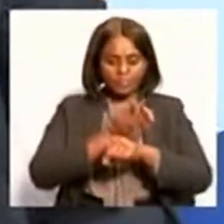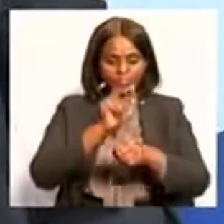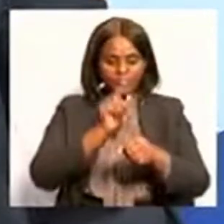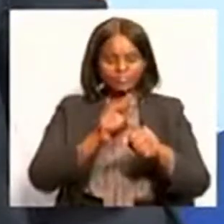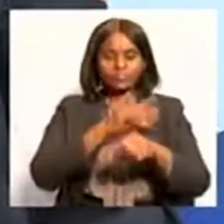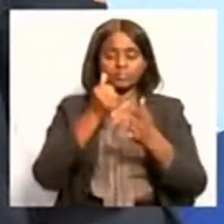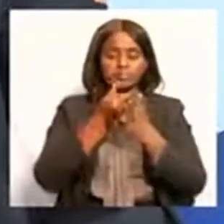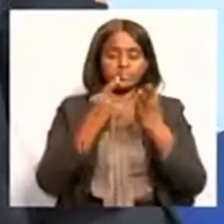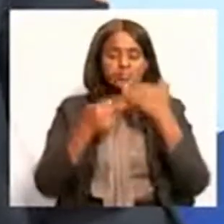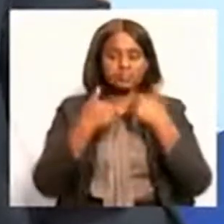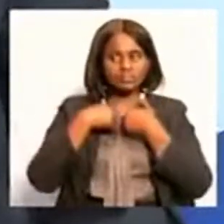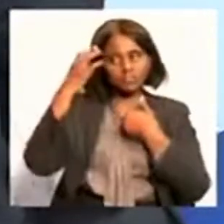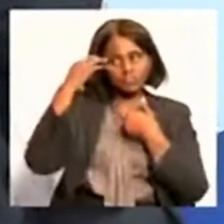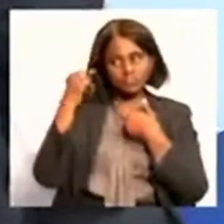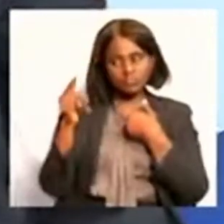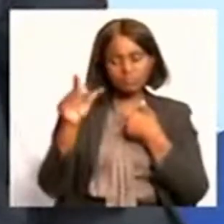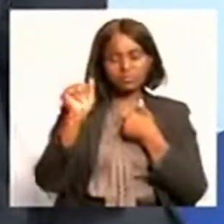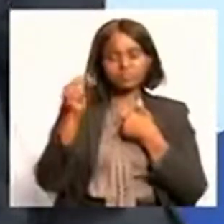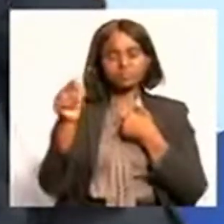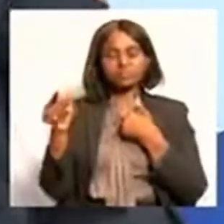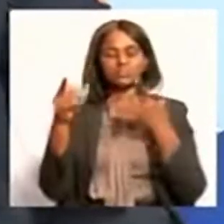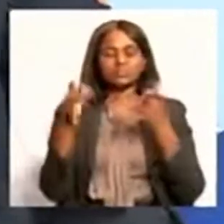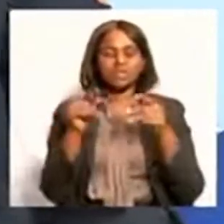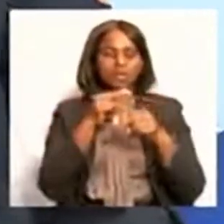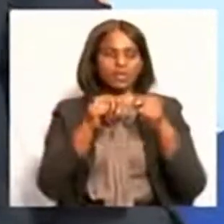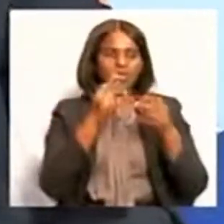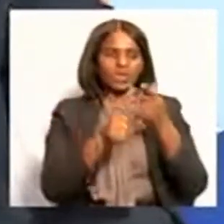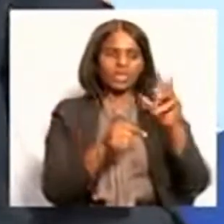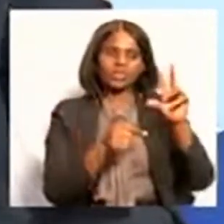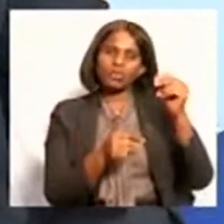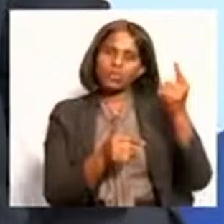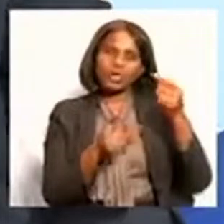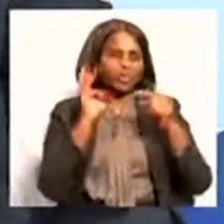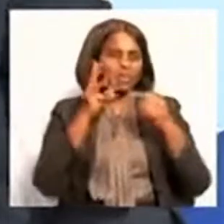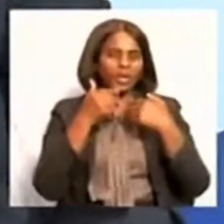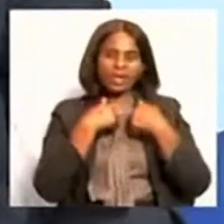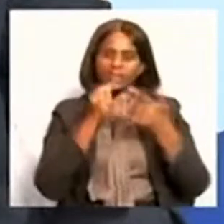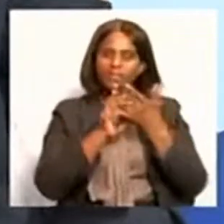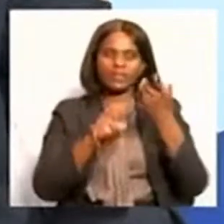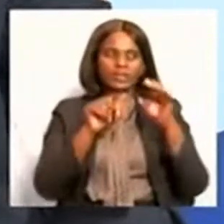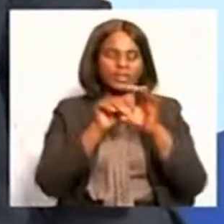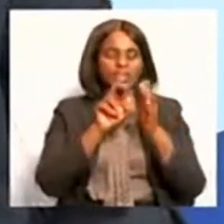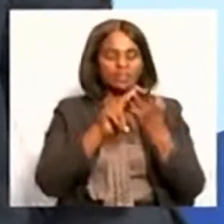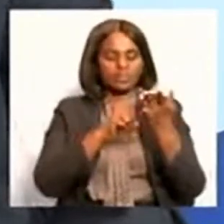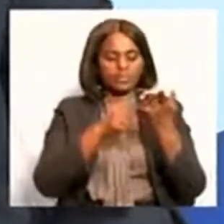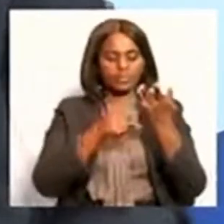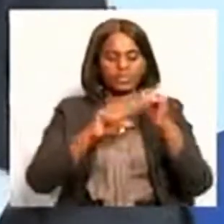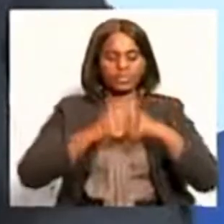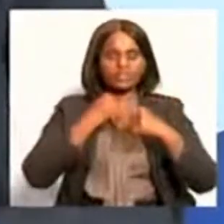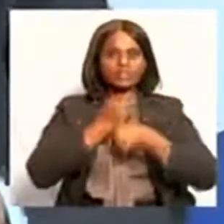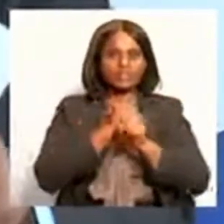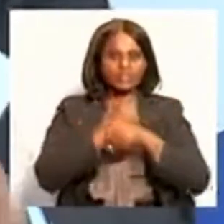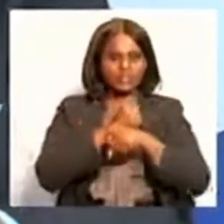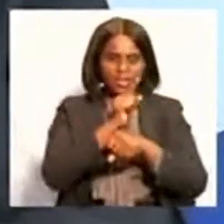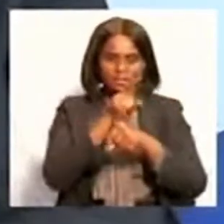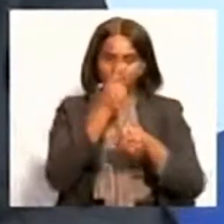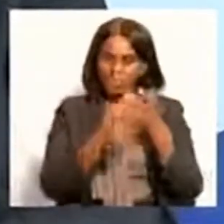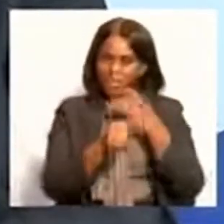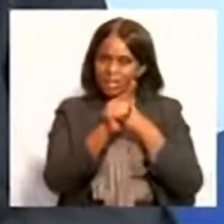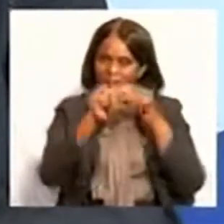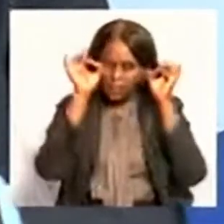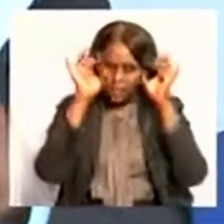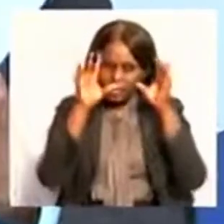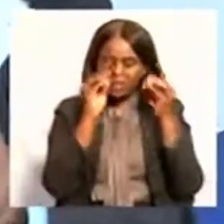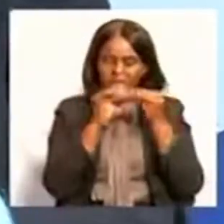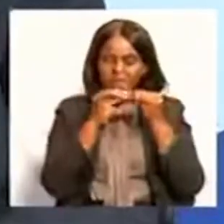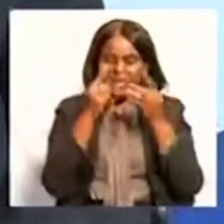as Office of the Auditor General is lost, it means that no one will have trust in the reports that we produce. So this is one of the risks